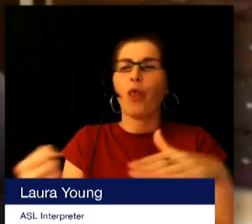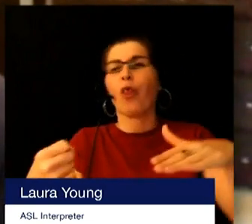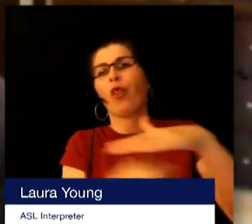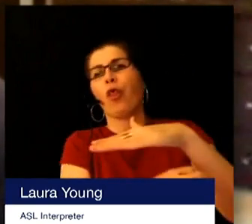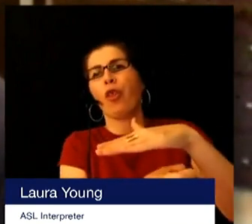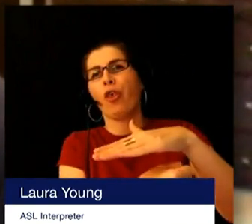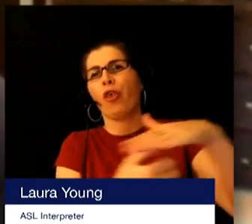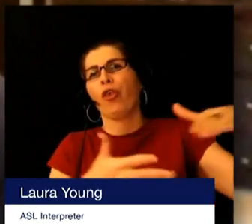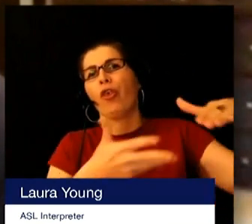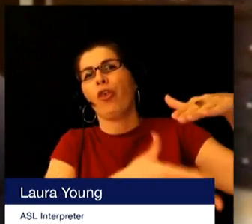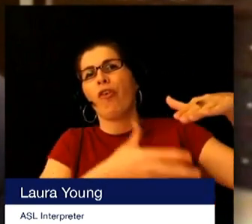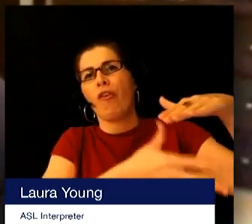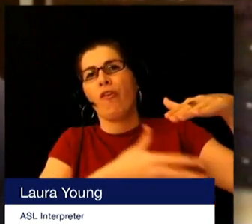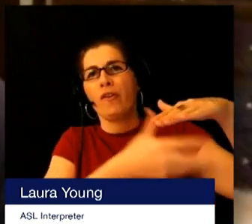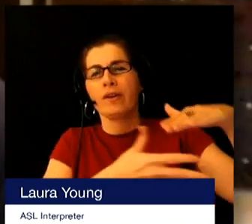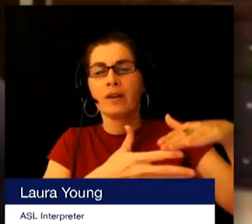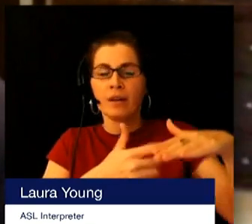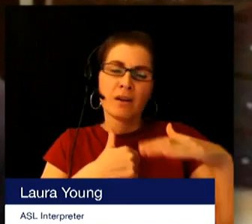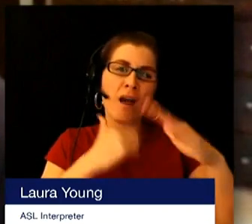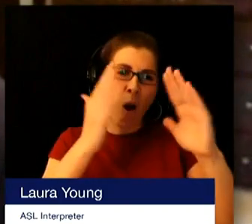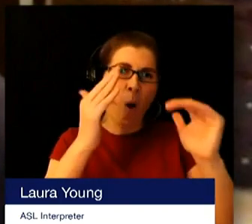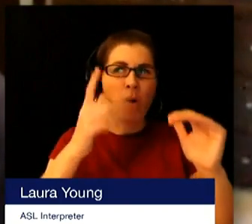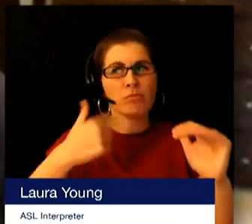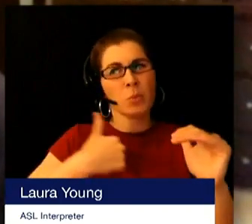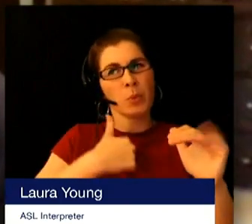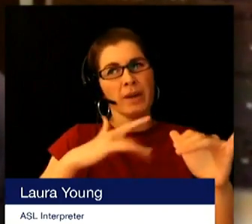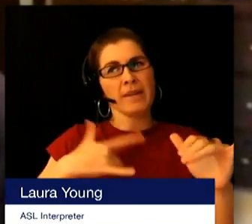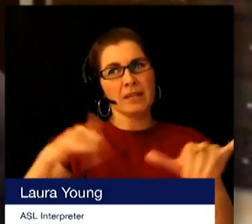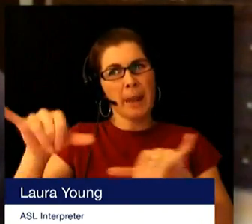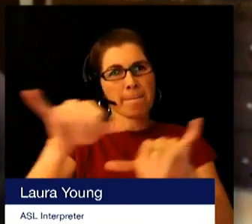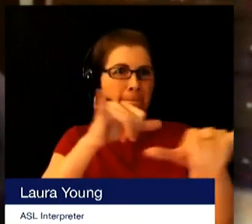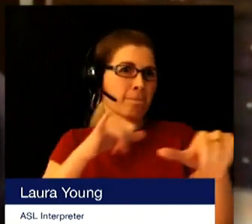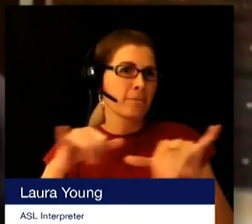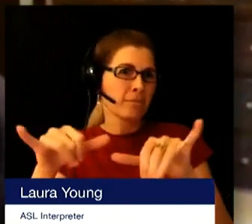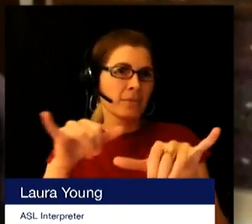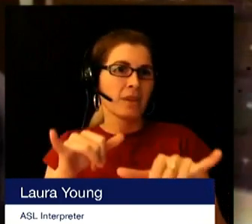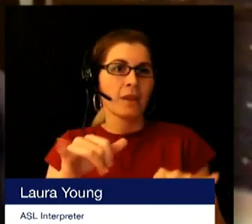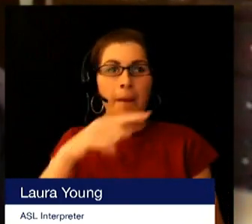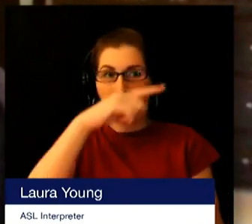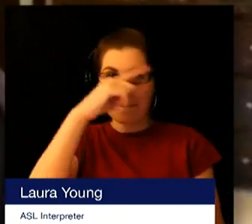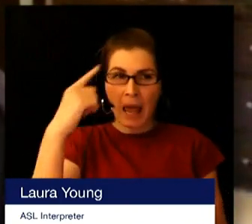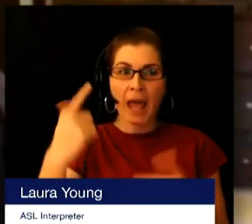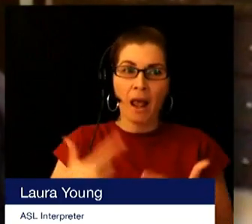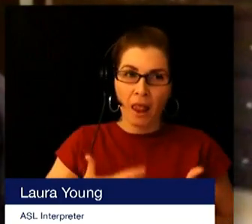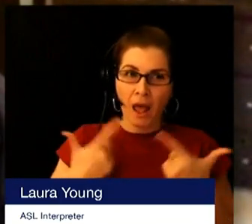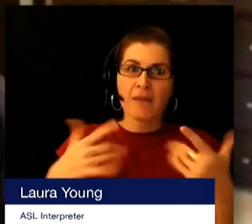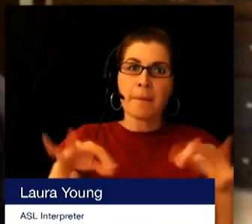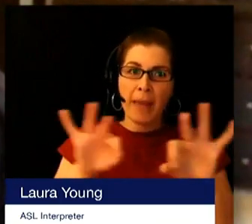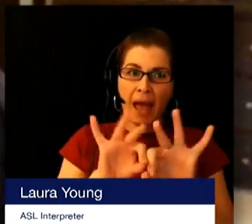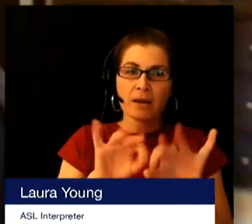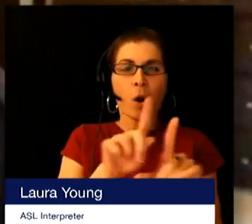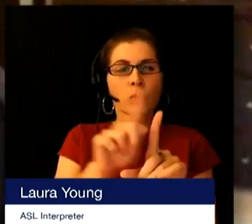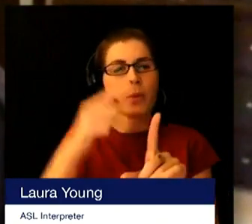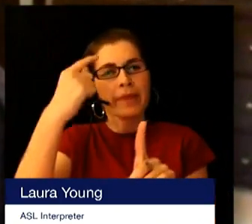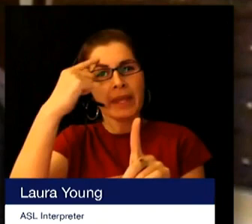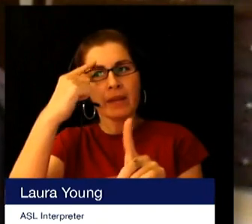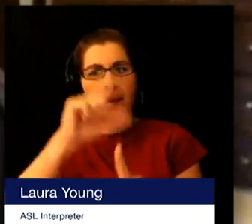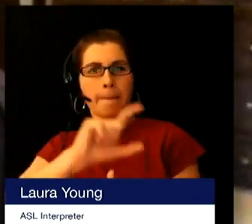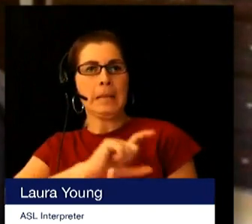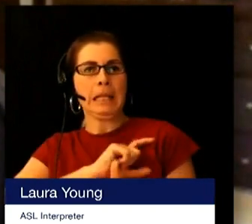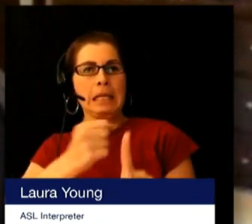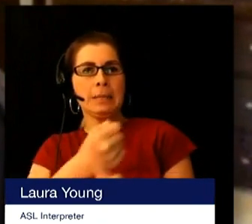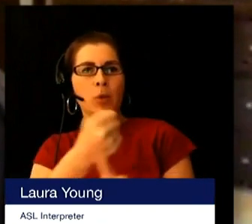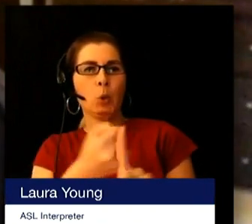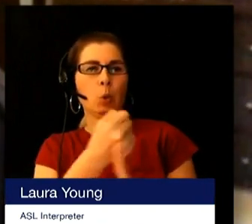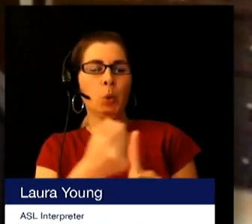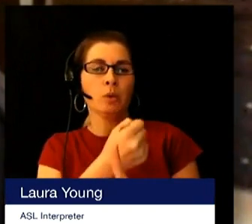So as we think, and I hope we all share the view, when people say Black Lives Matter and we think about police abuse, lives